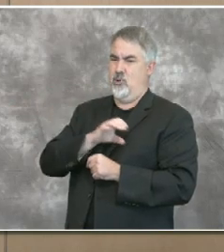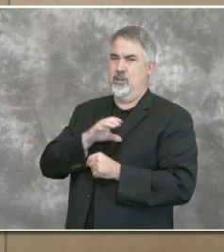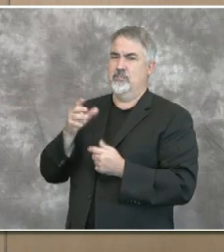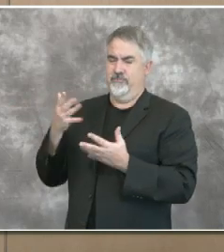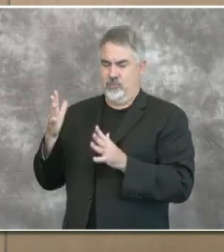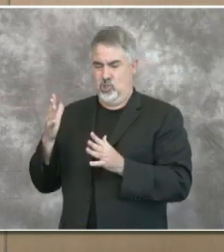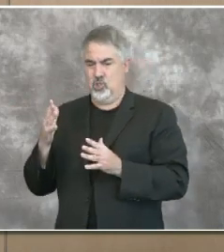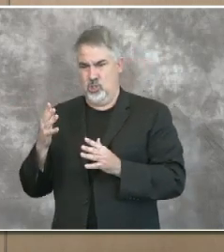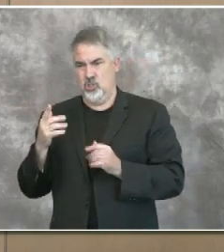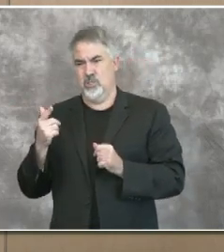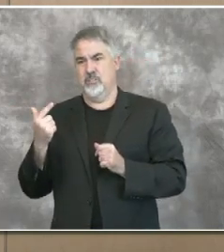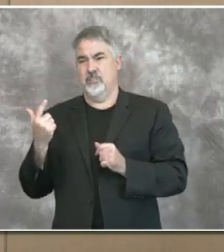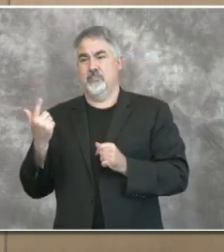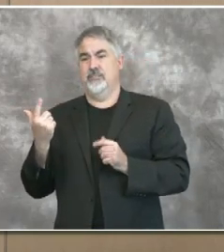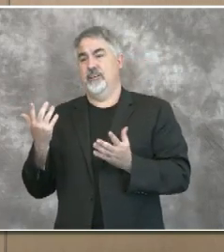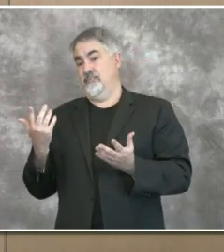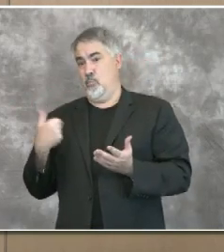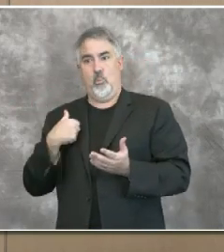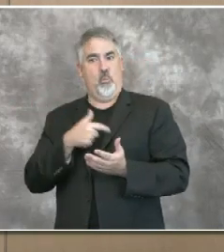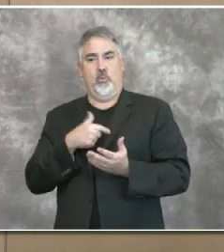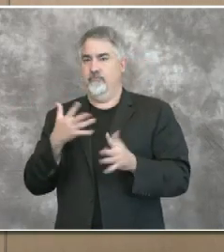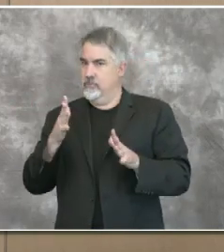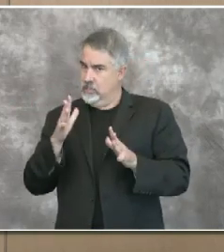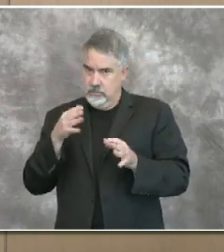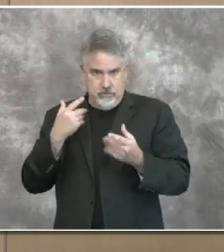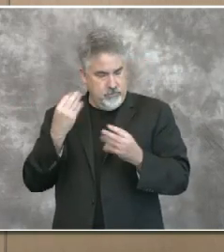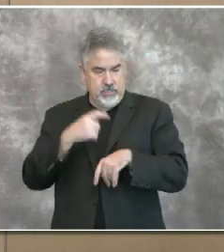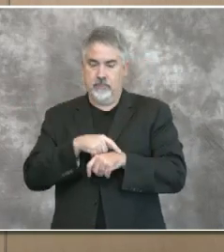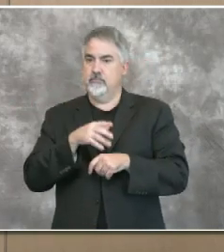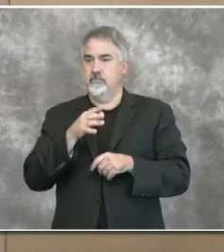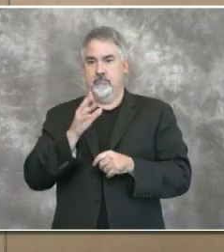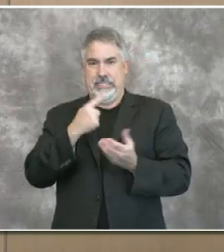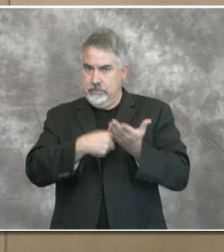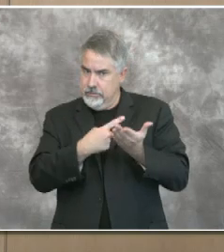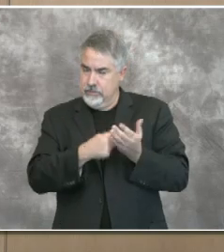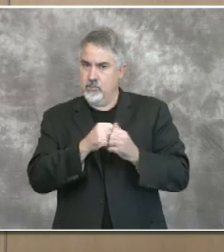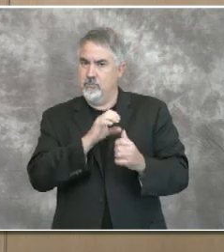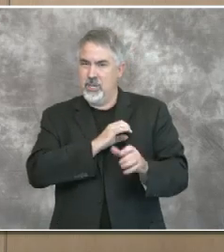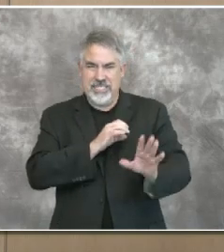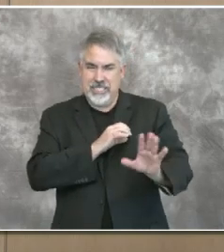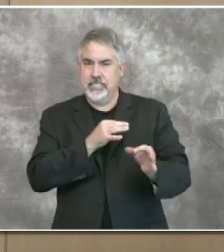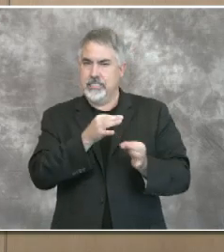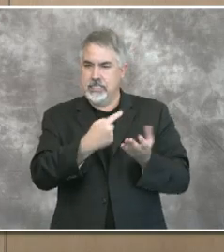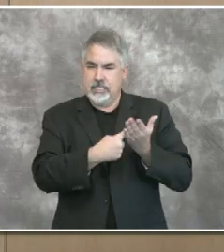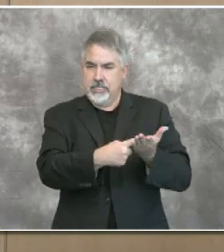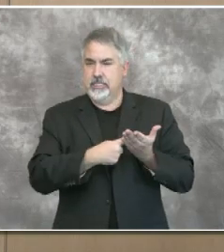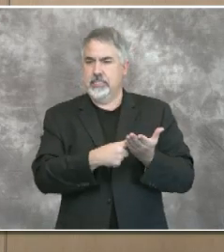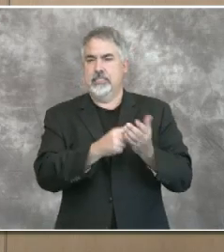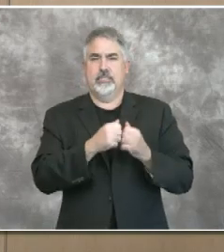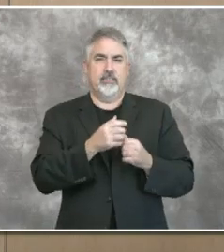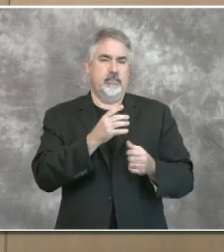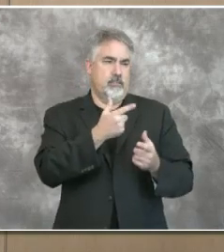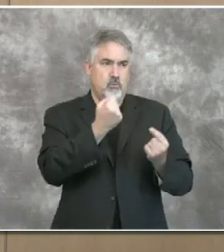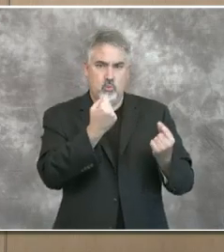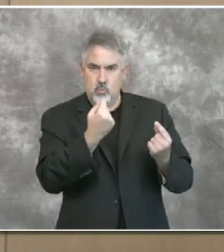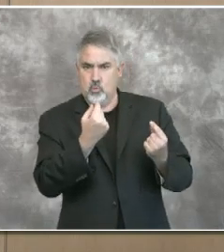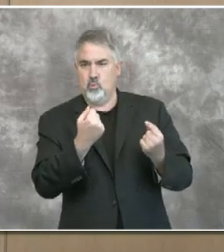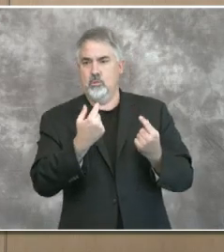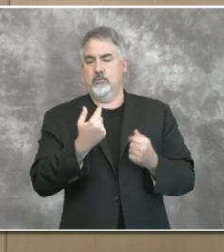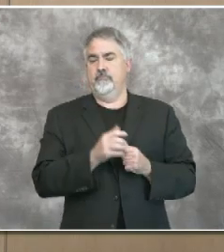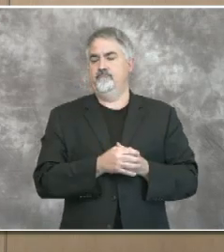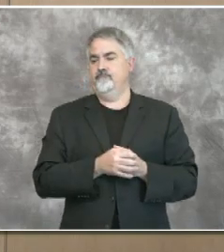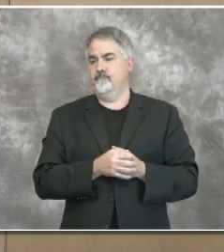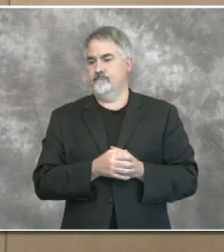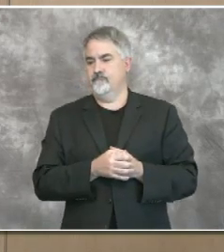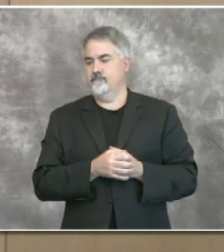has been numerous conversations with the law enforcement entities. As you may be aware,